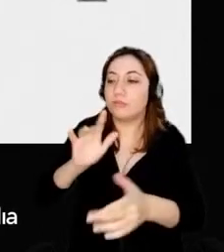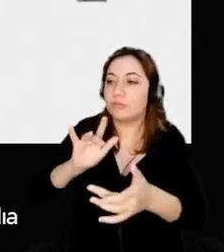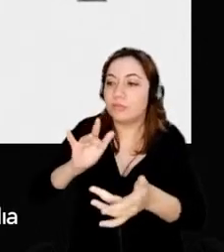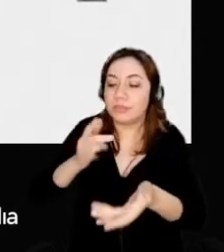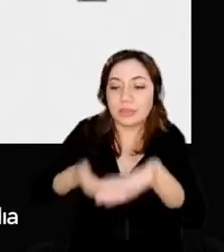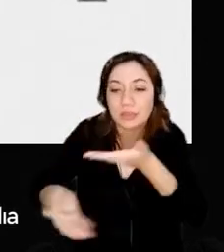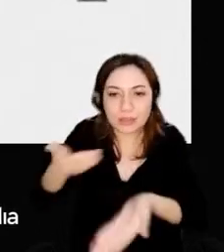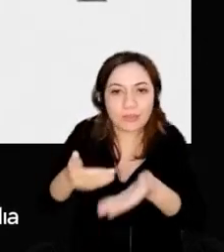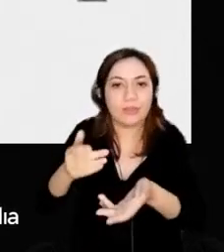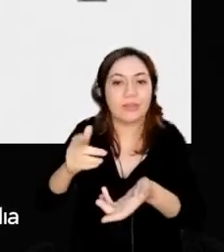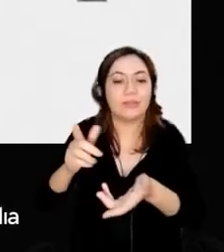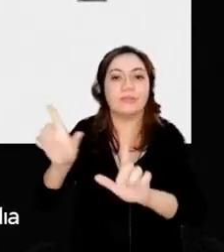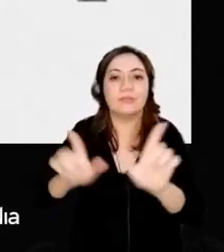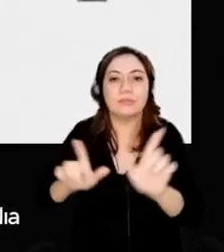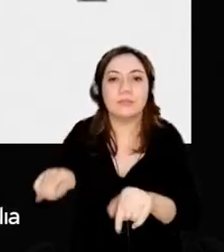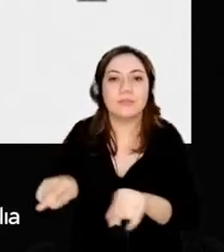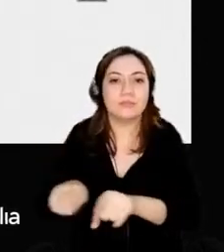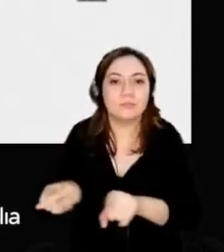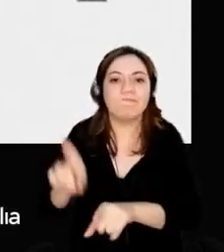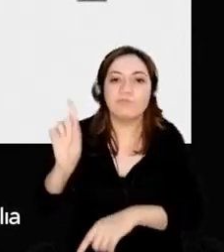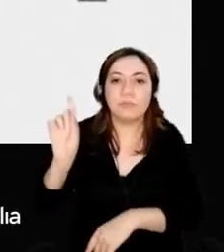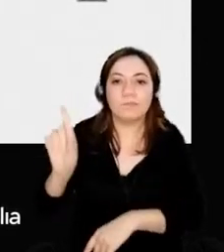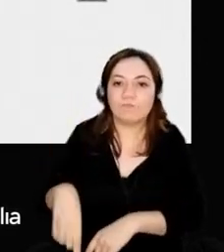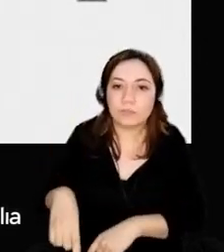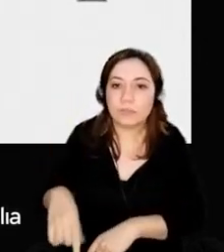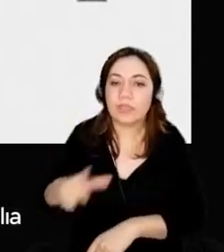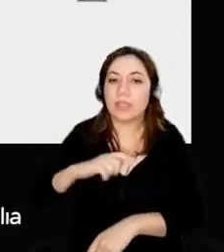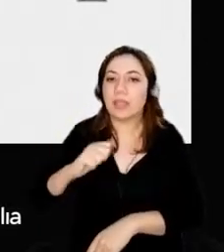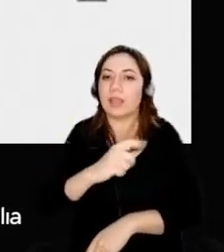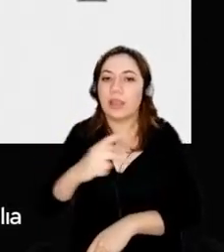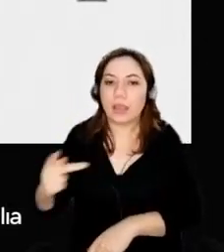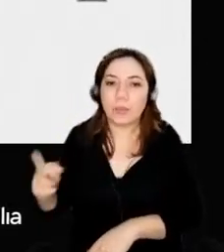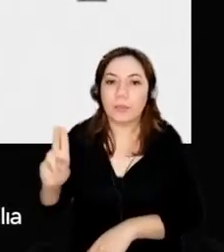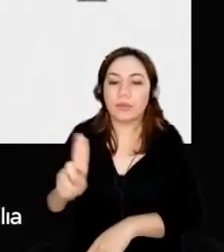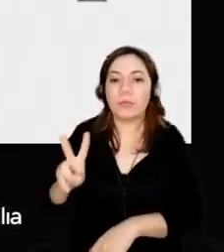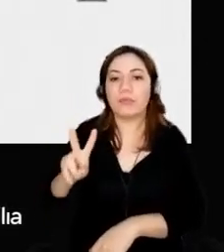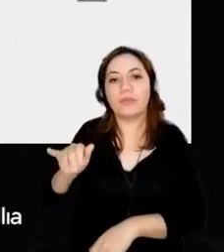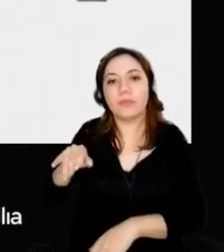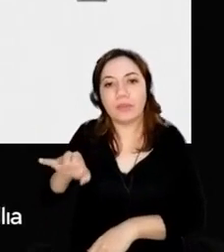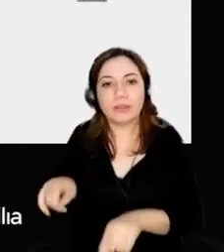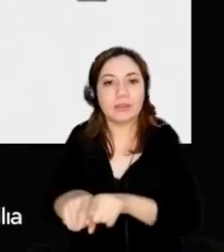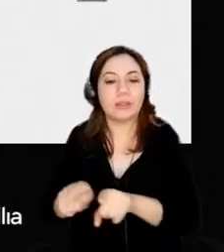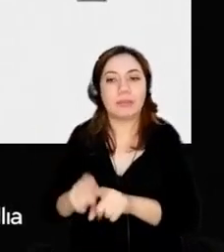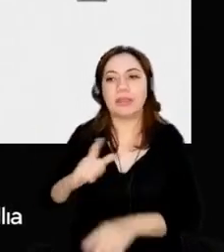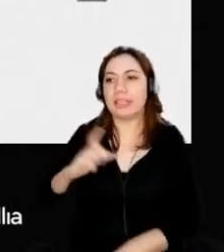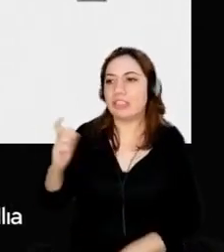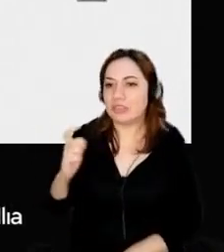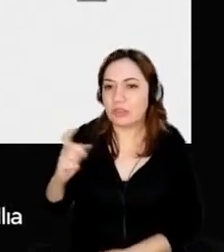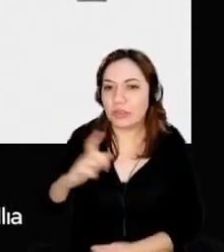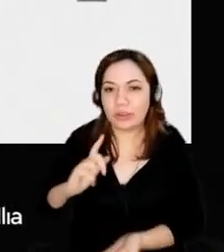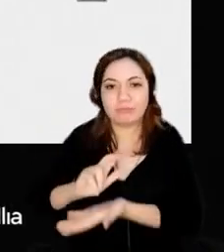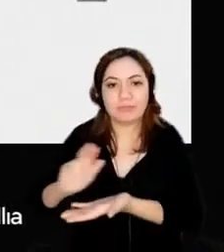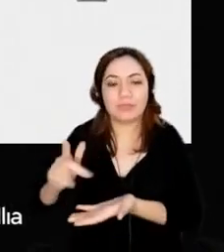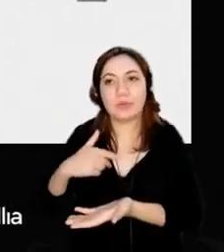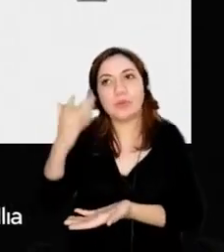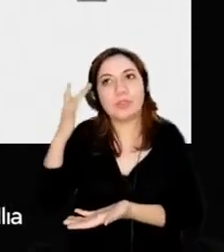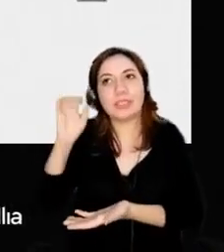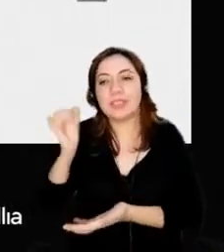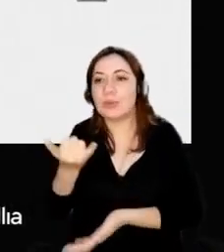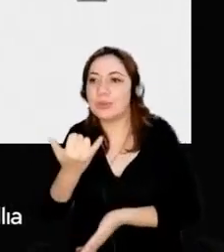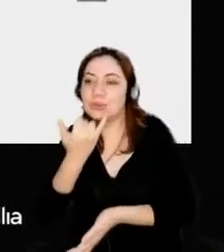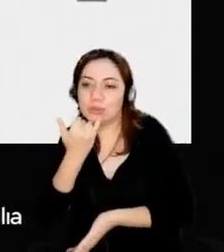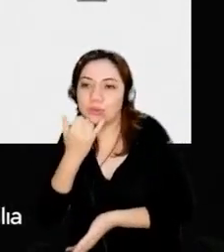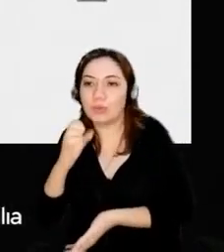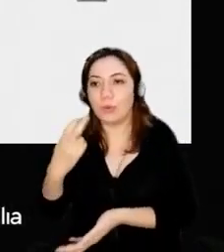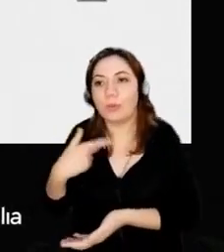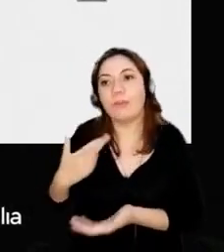Vine that was kind of a precursor to TikTok. And so I don't know whether to apologize for that or to take credit for that. So anyway,